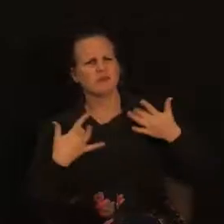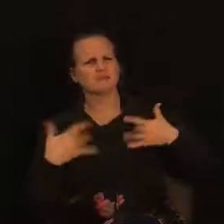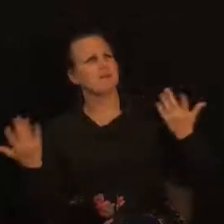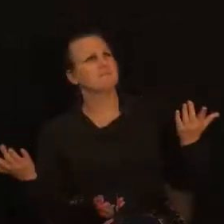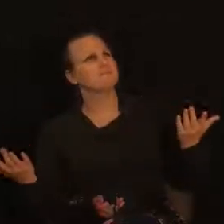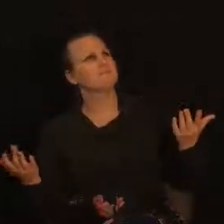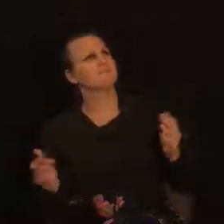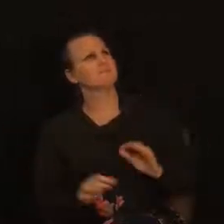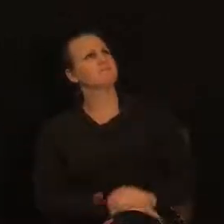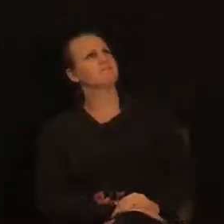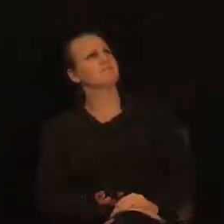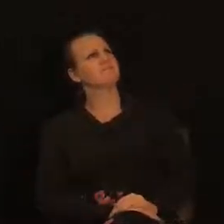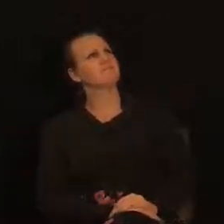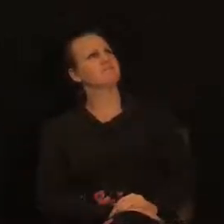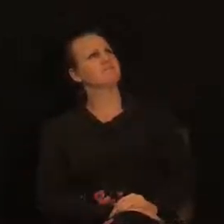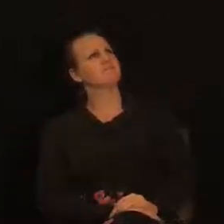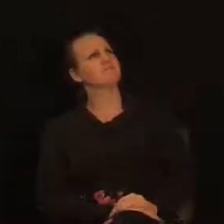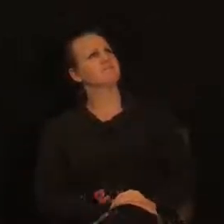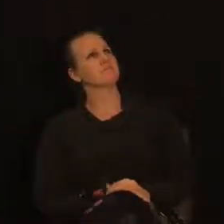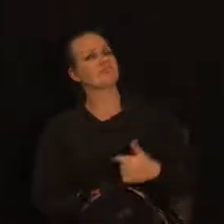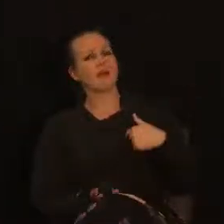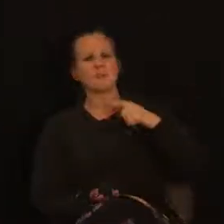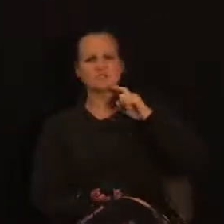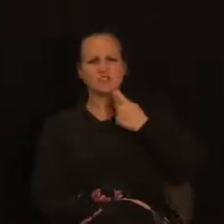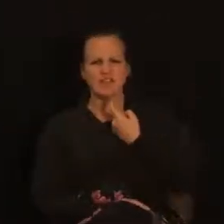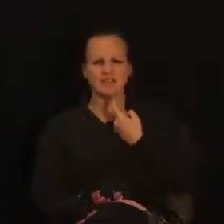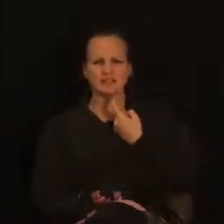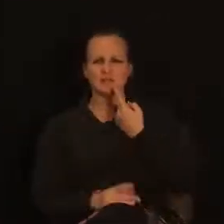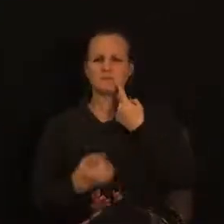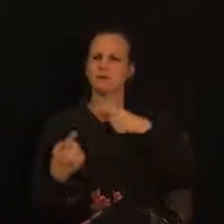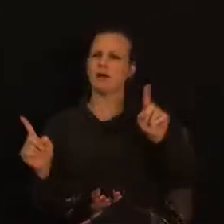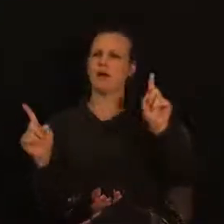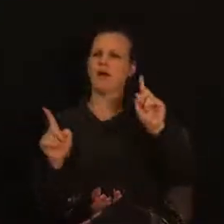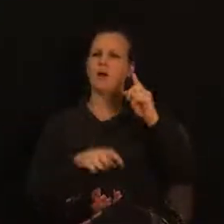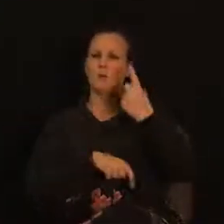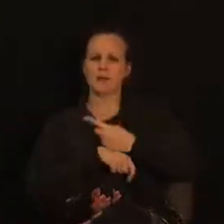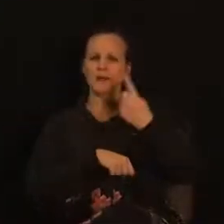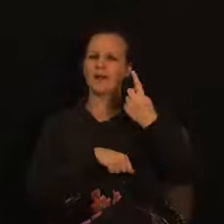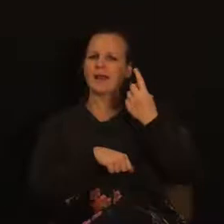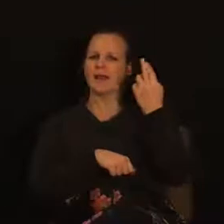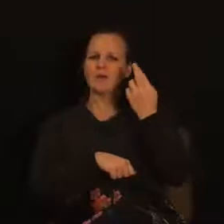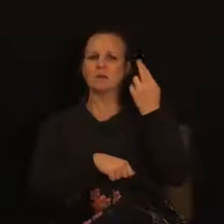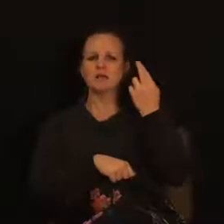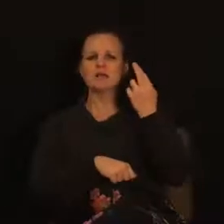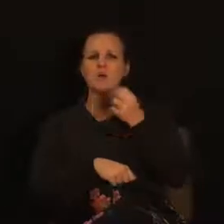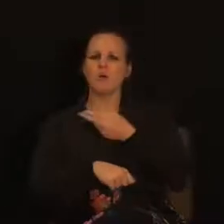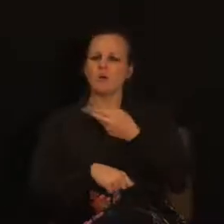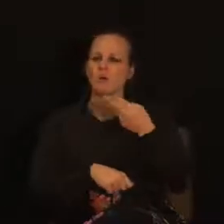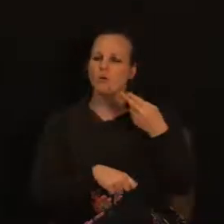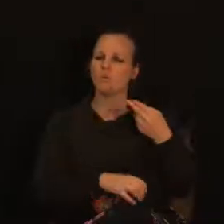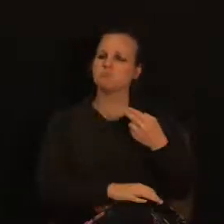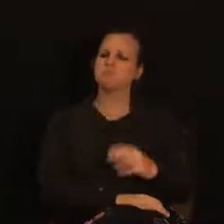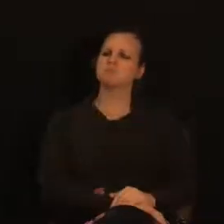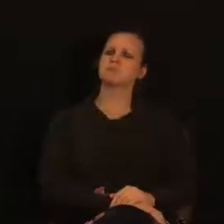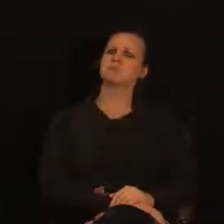here? You know, and I'm jealous. And then finally one day I realize, oh, like,